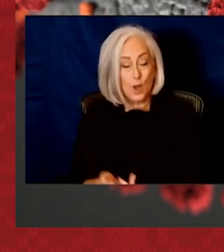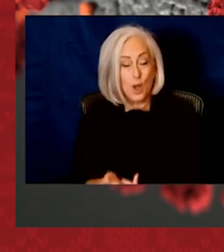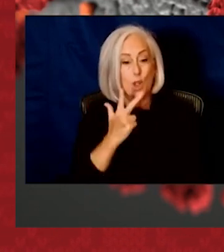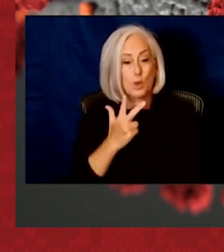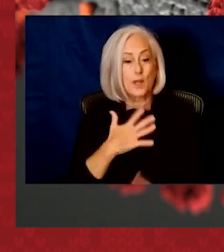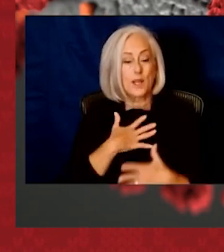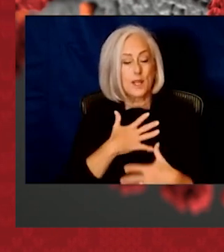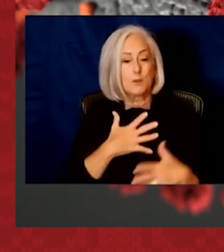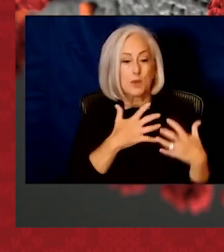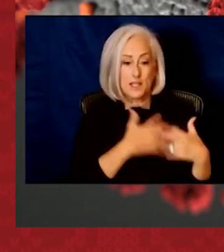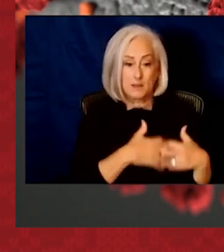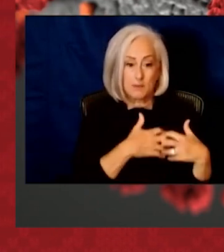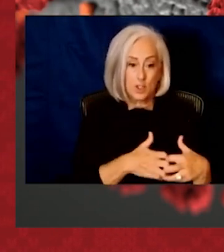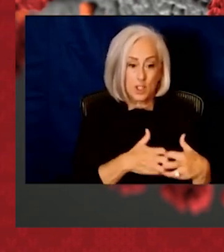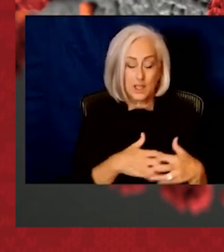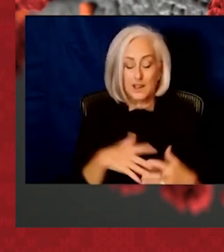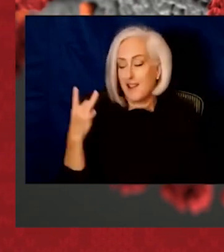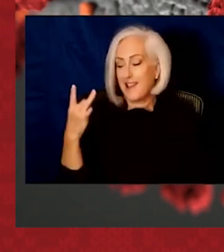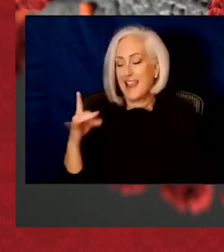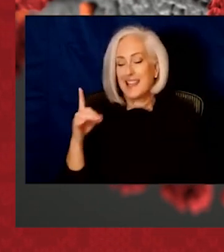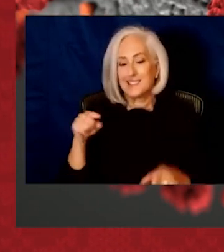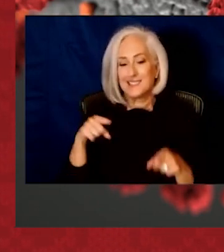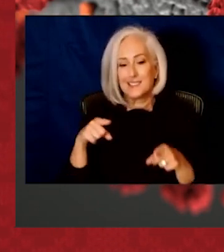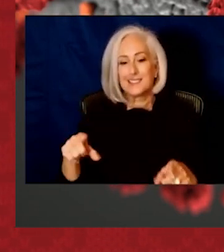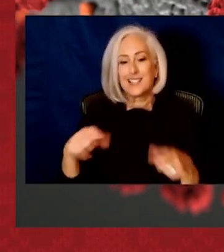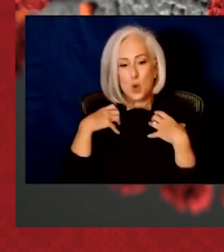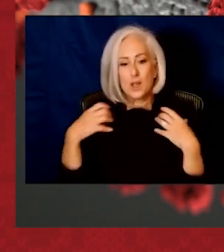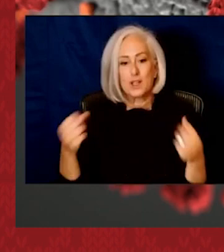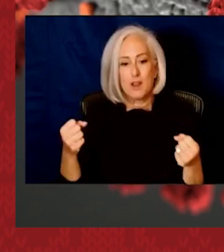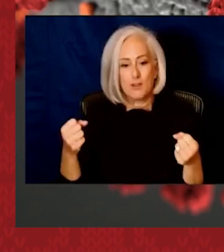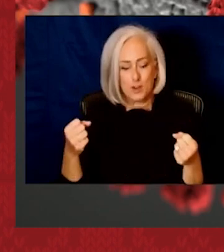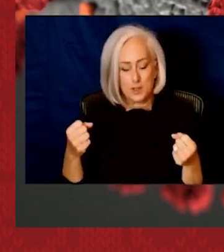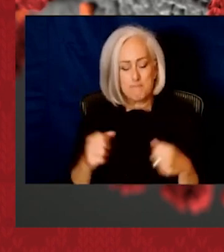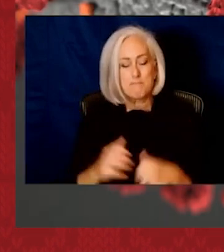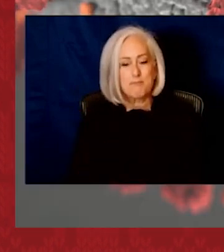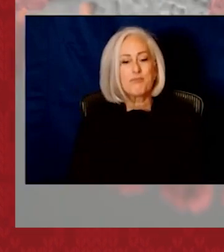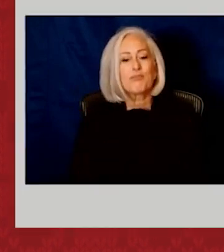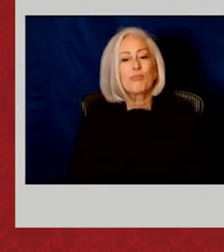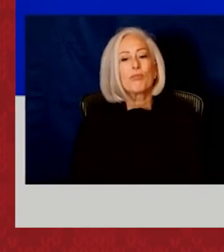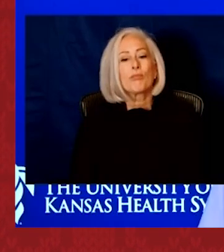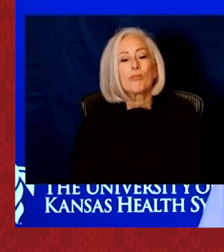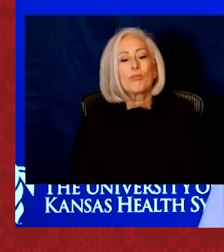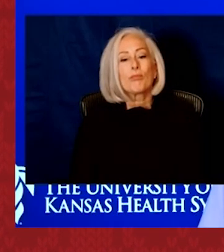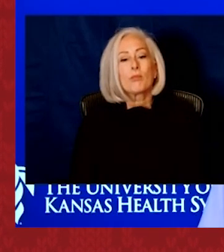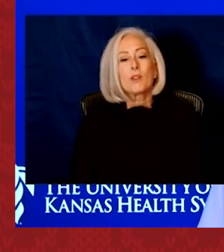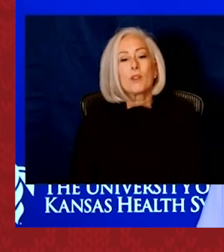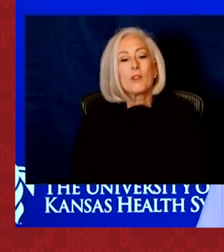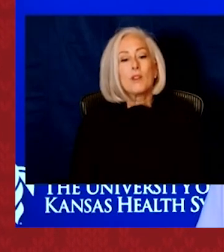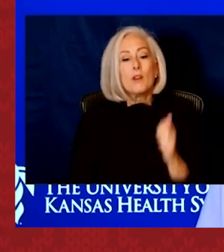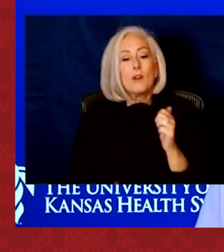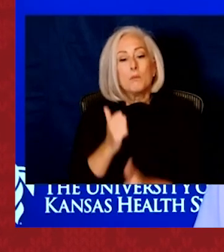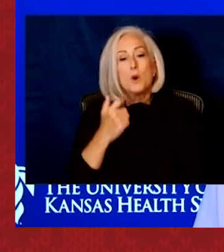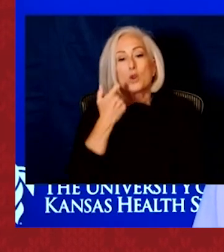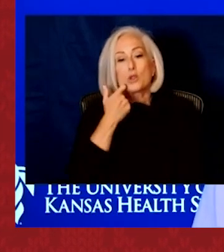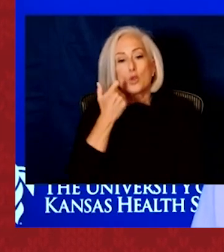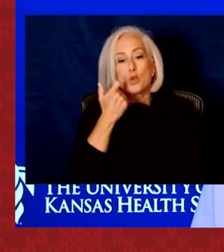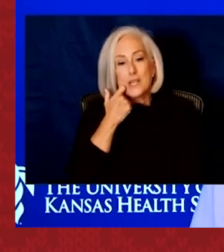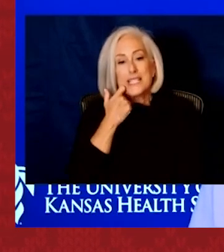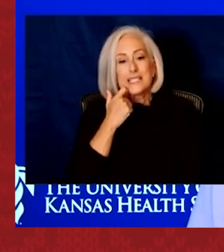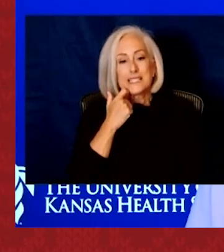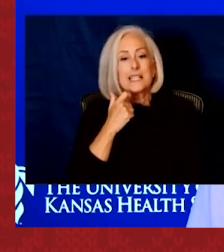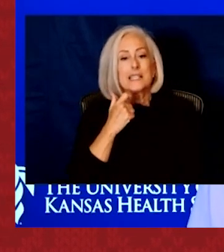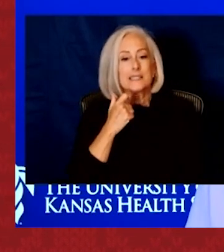recovery period. But Steve, from looking at the latest graphs, it seems like